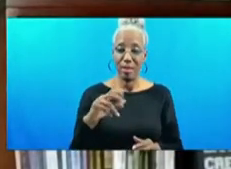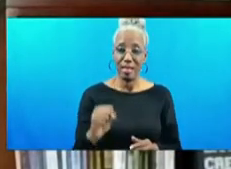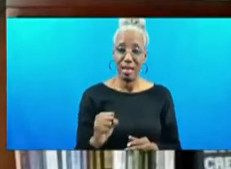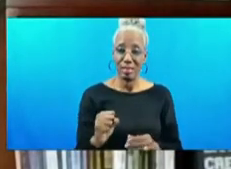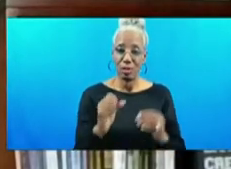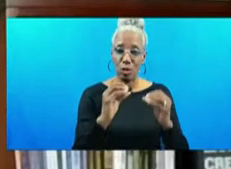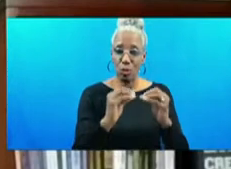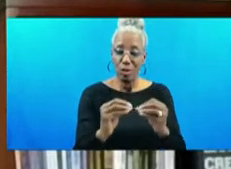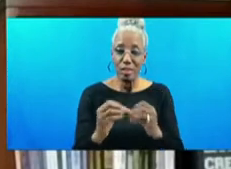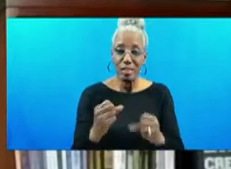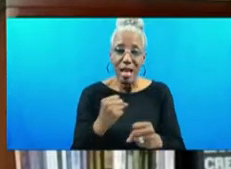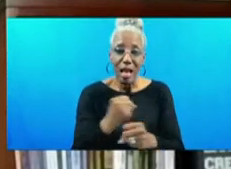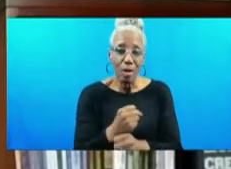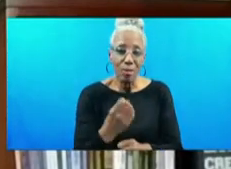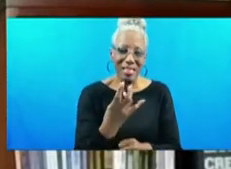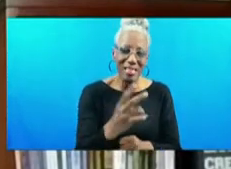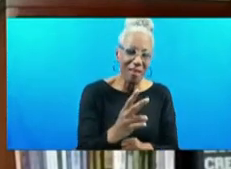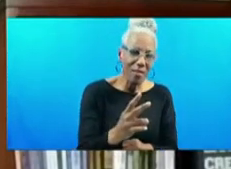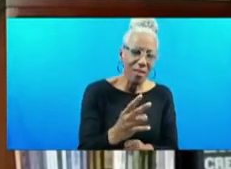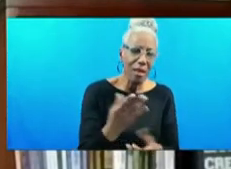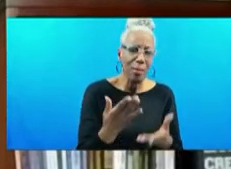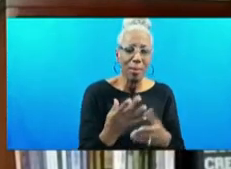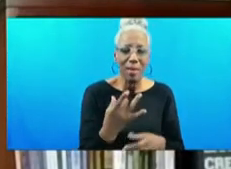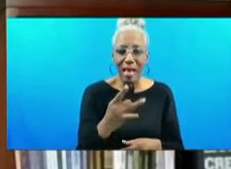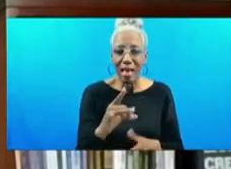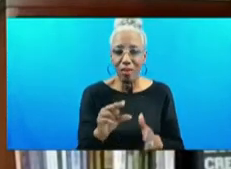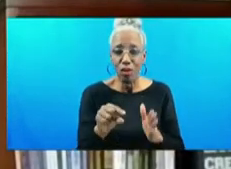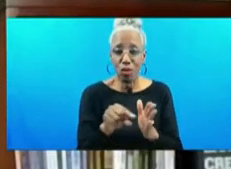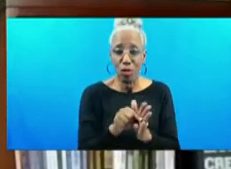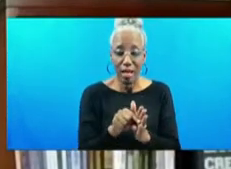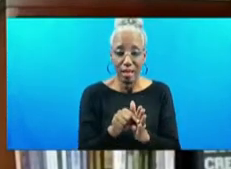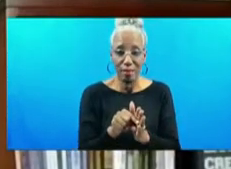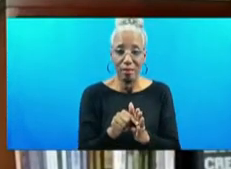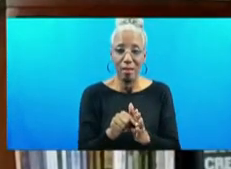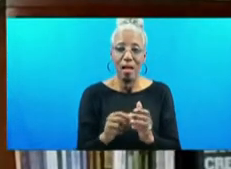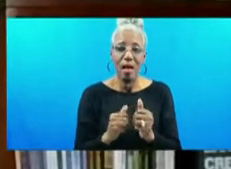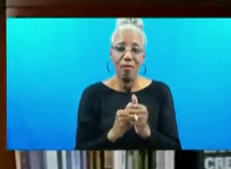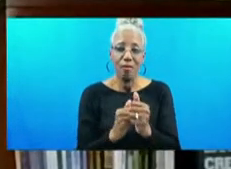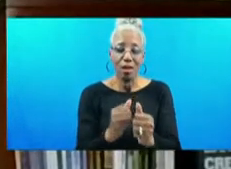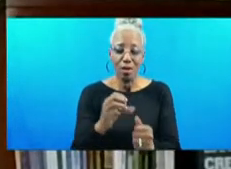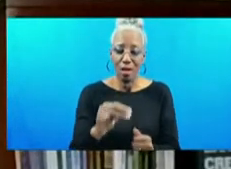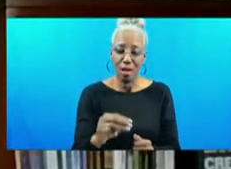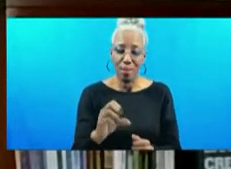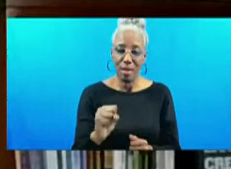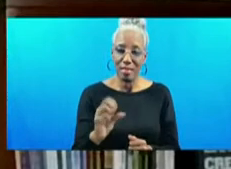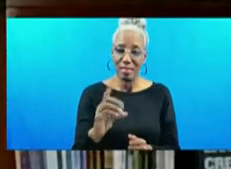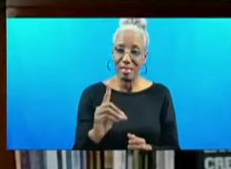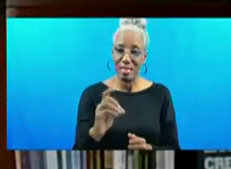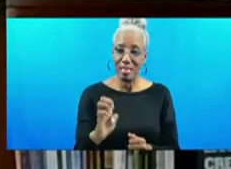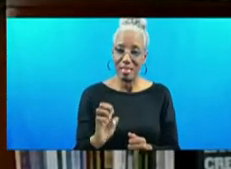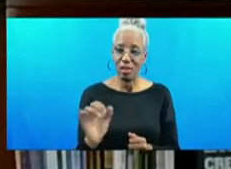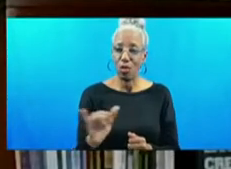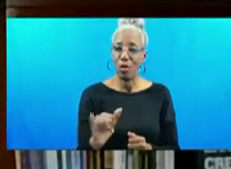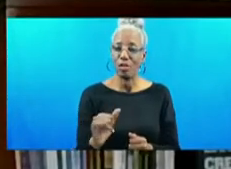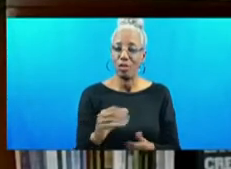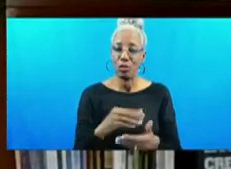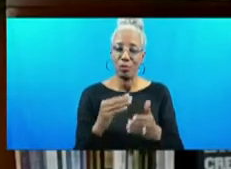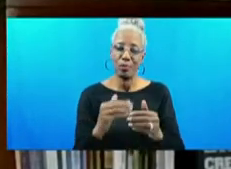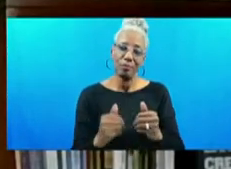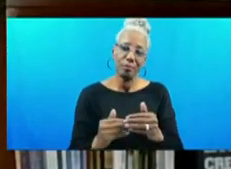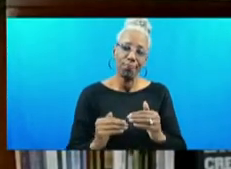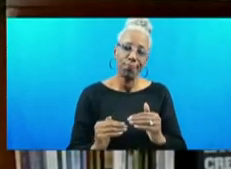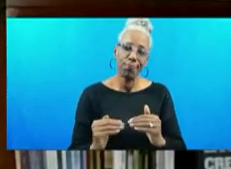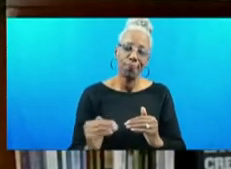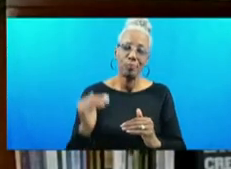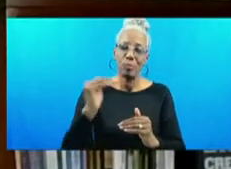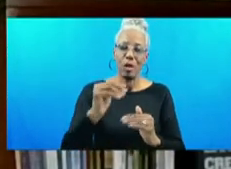grade, both according to MSDE and those who are above grade level. I'll also say in MCPS,